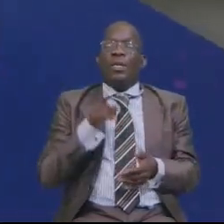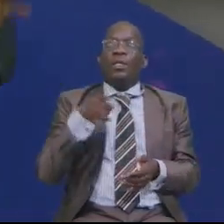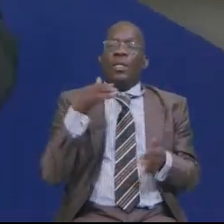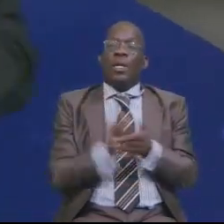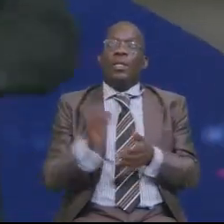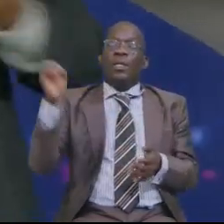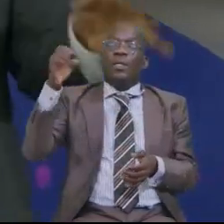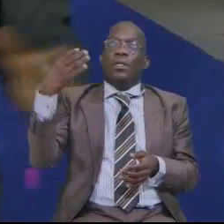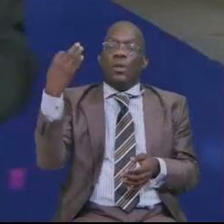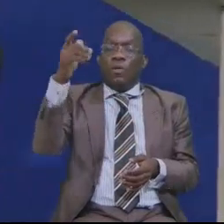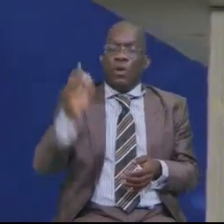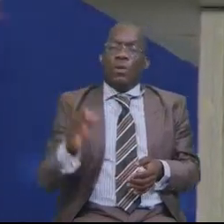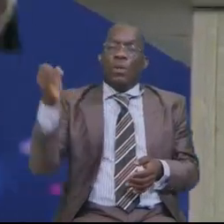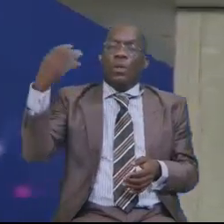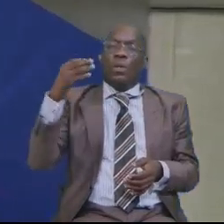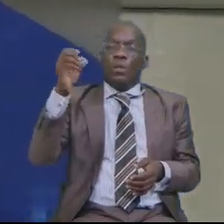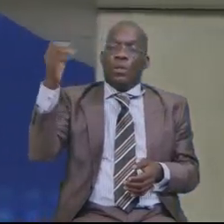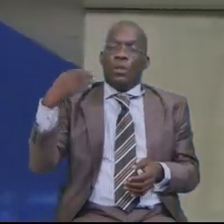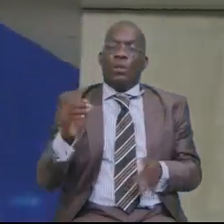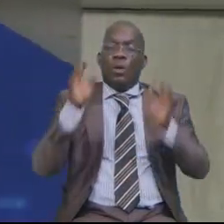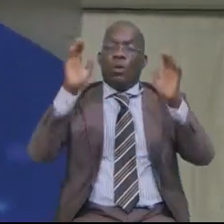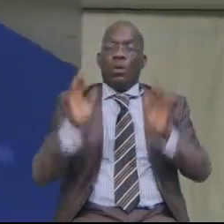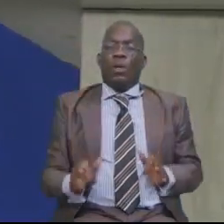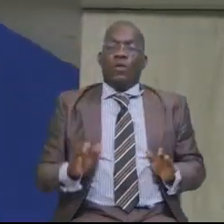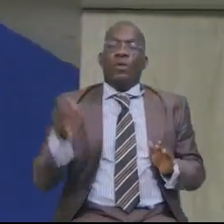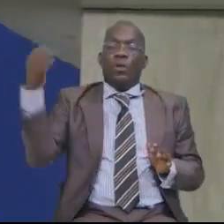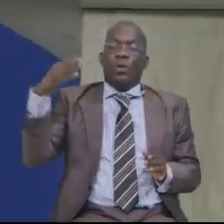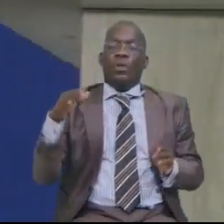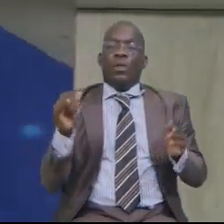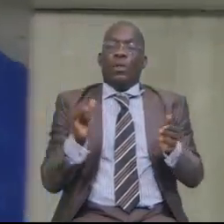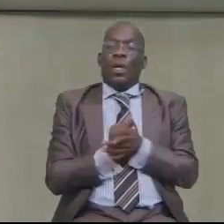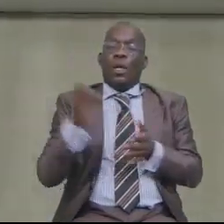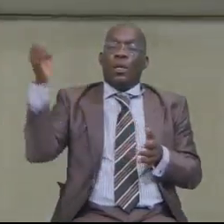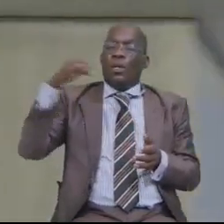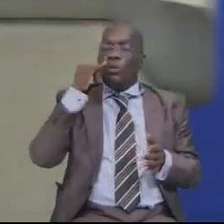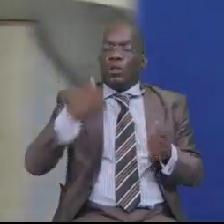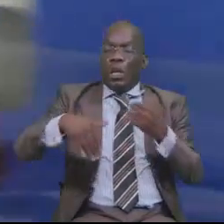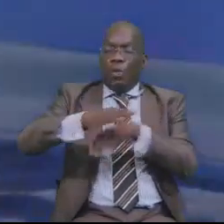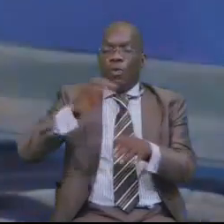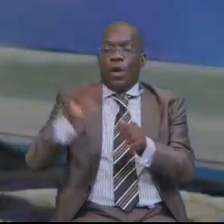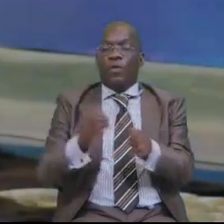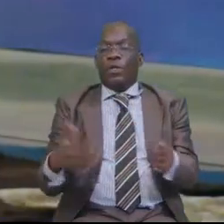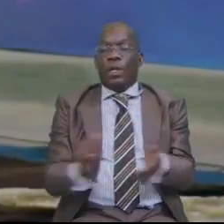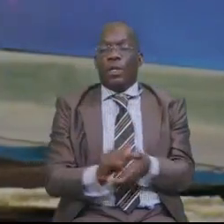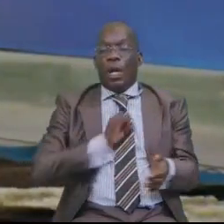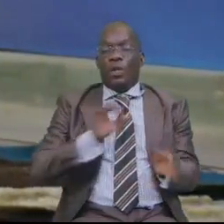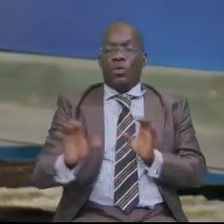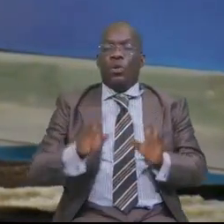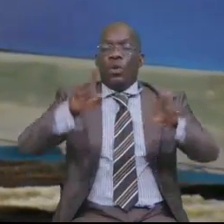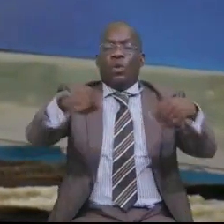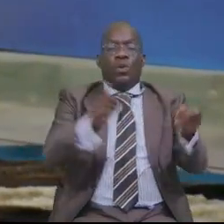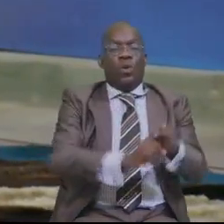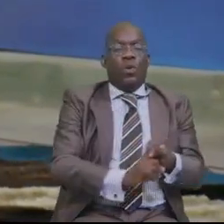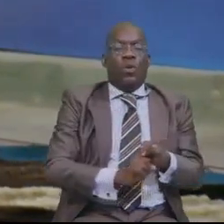grace, grace, wonderful grace, and that grace goes beyond everything I can do. you, and then he goes to commit adultery